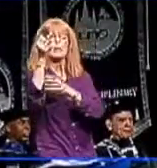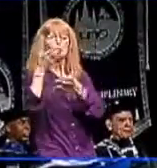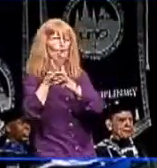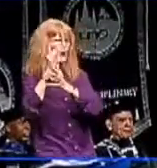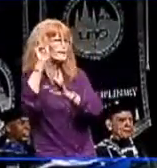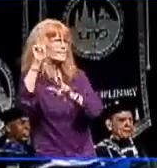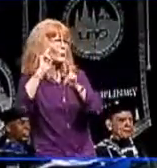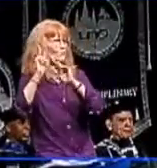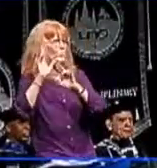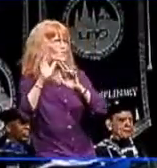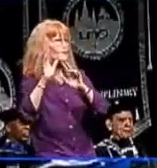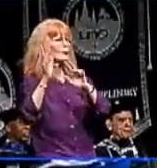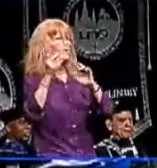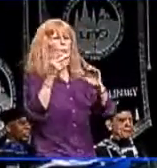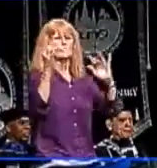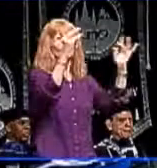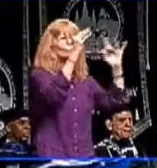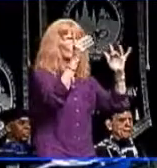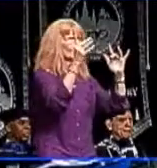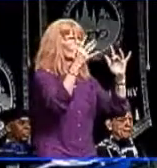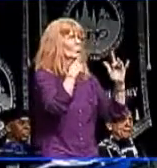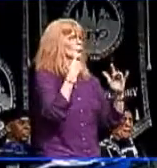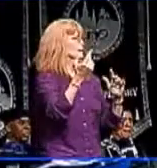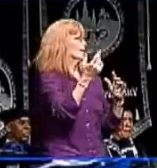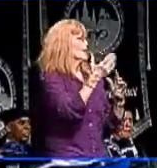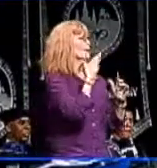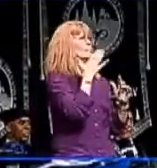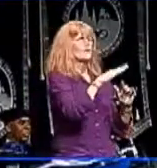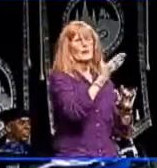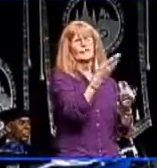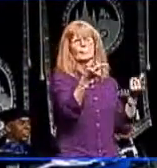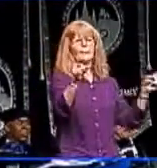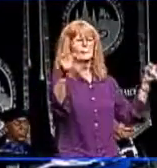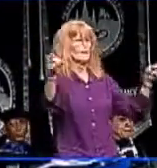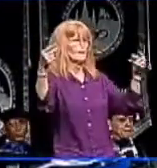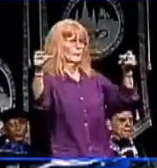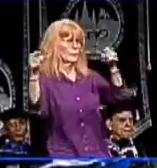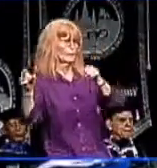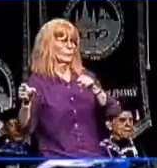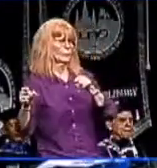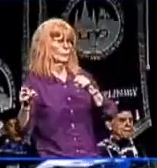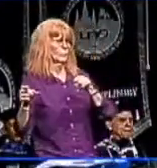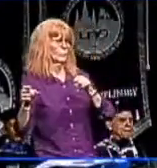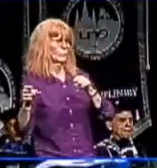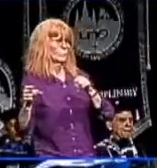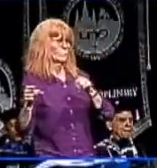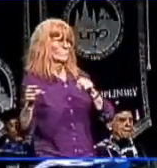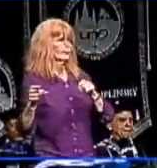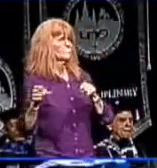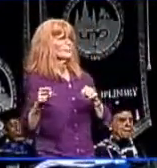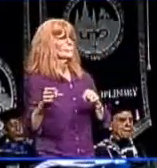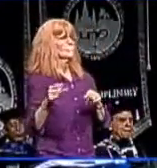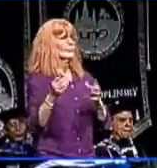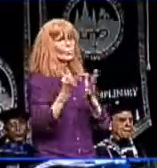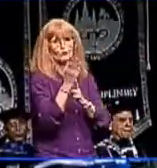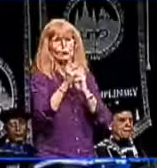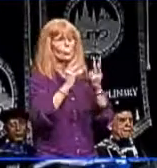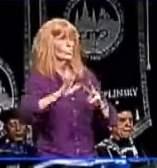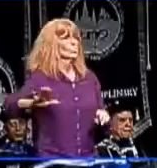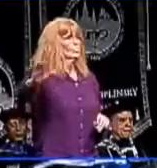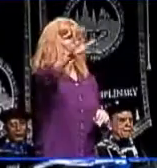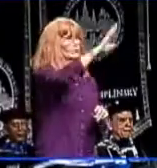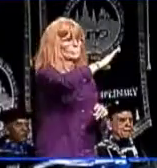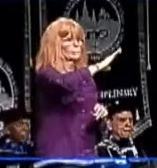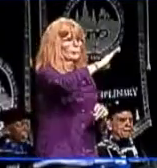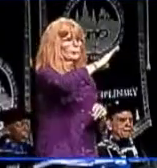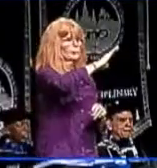were giving serious threats of nuclear catastrophes elsewhere in the world. And